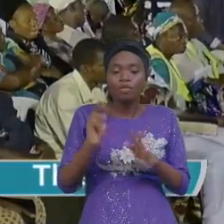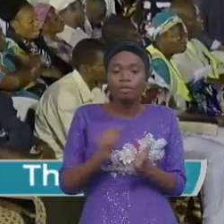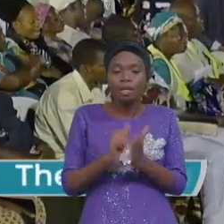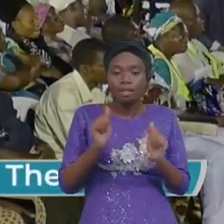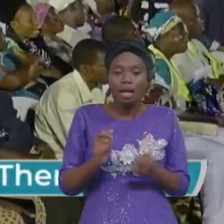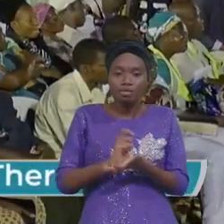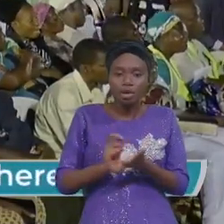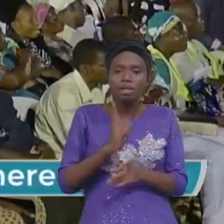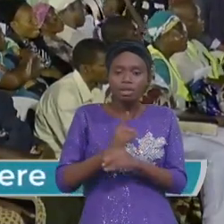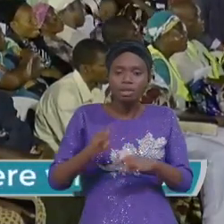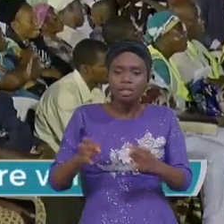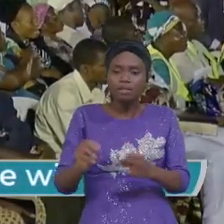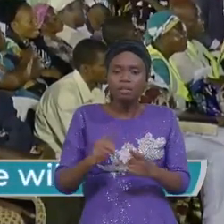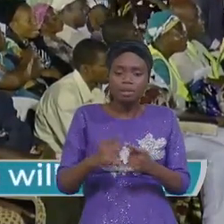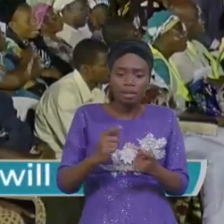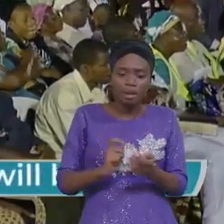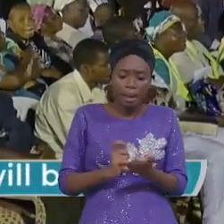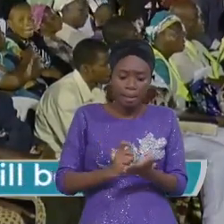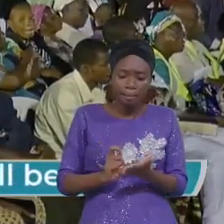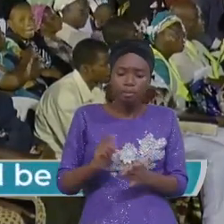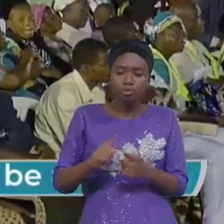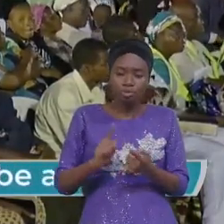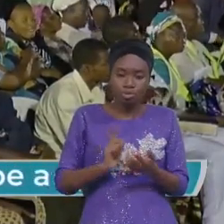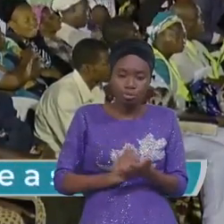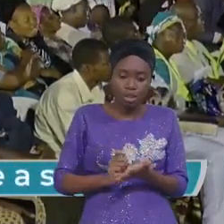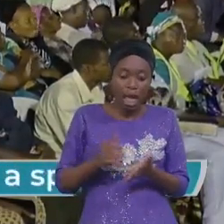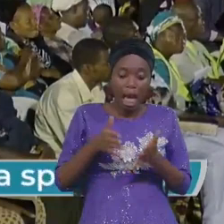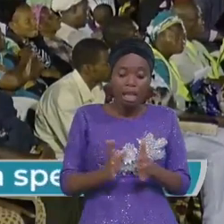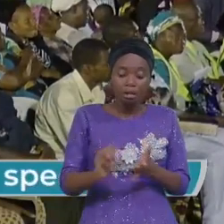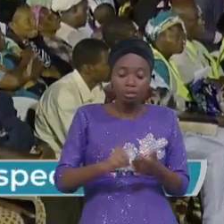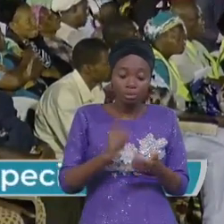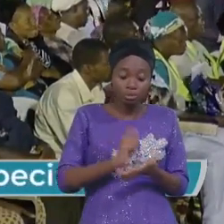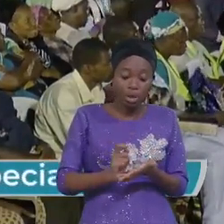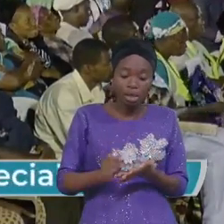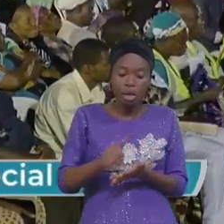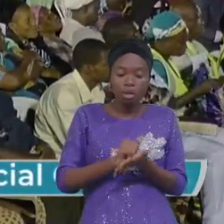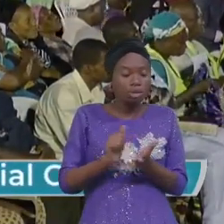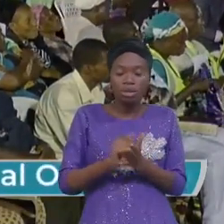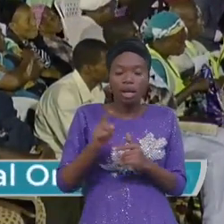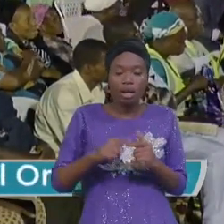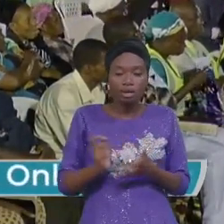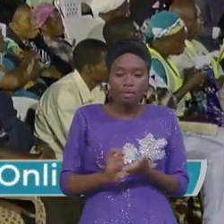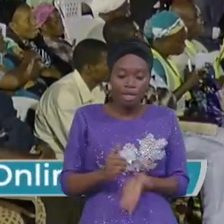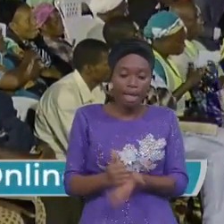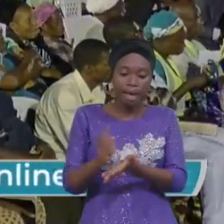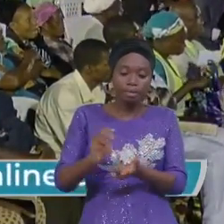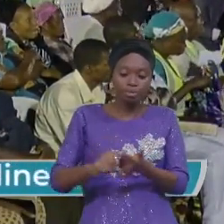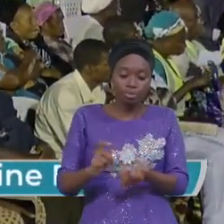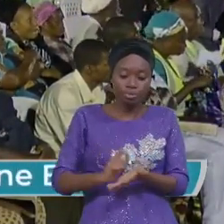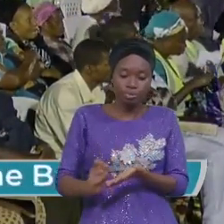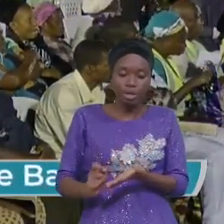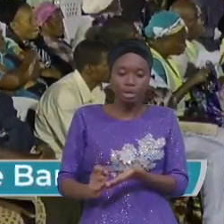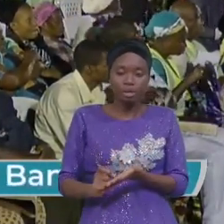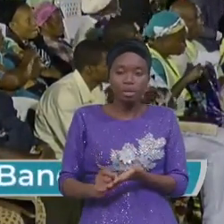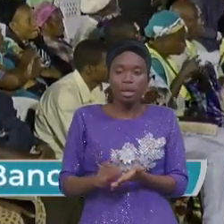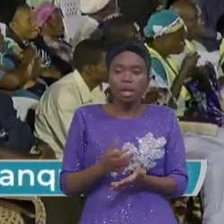just give them the writing pencil. Allow them to write. Those who cannot write, help them. Please, let's